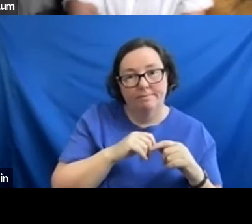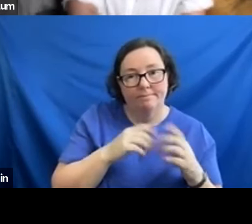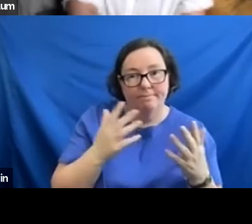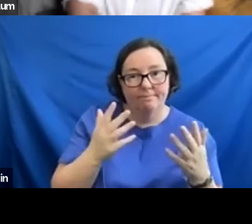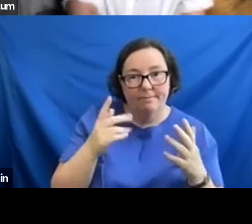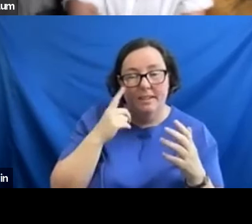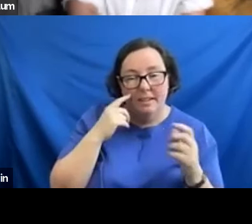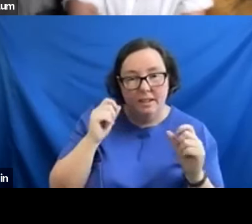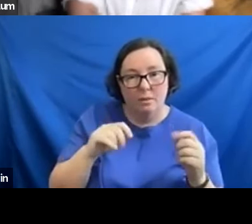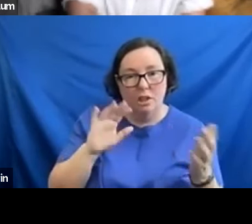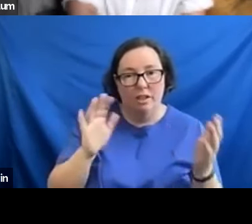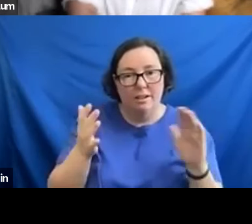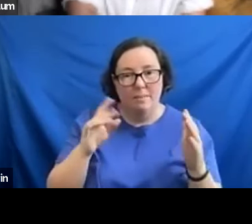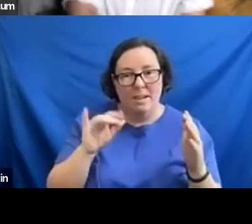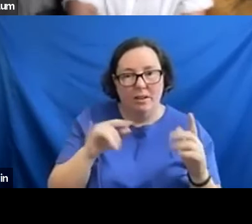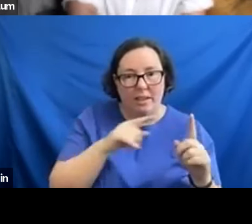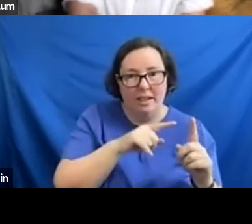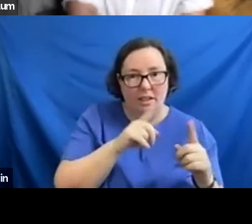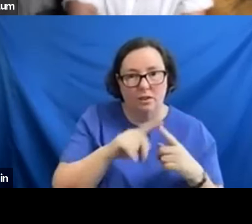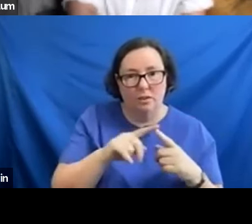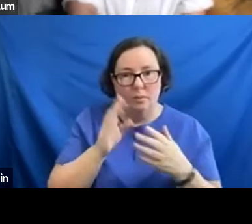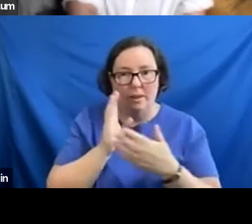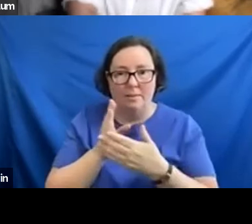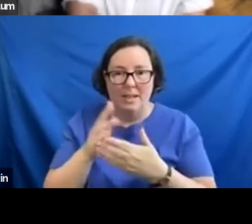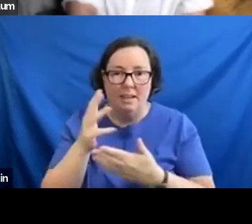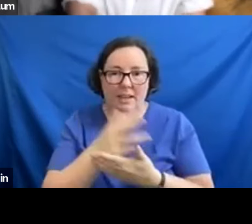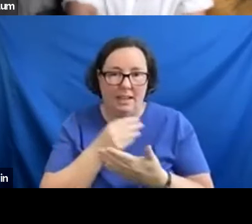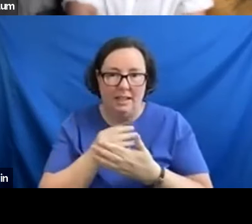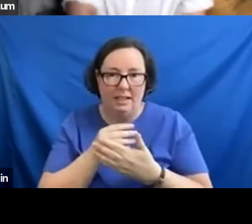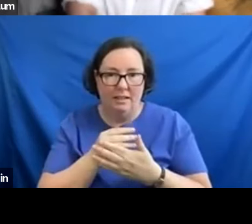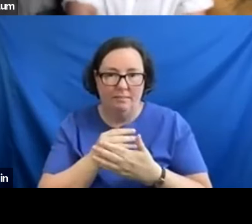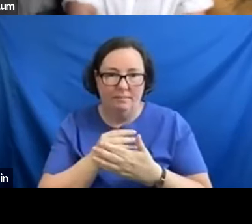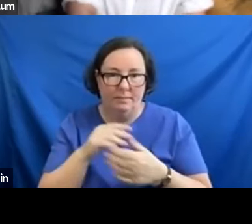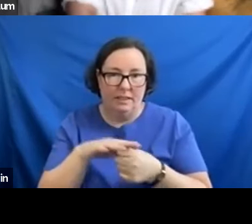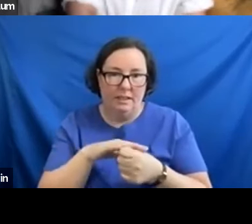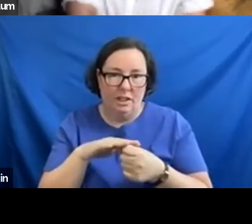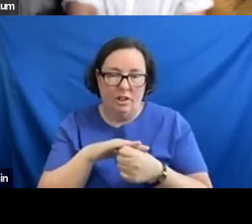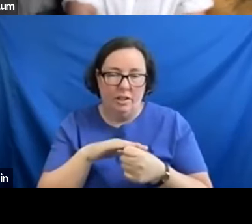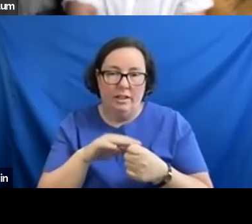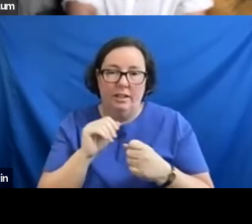we can compare that to the median income. And if